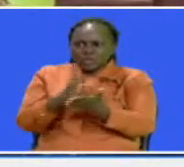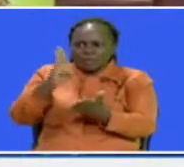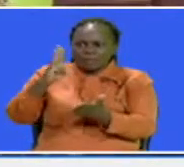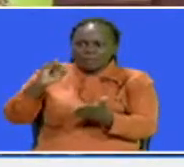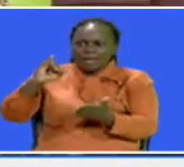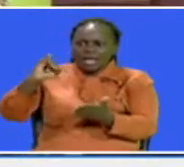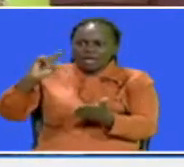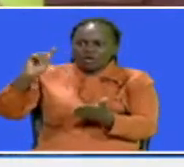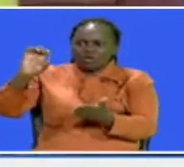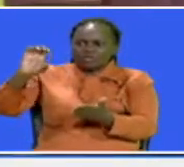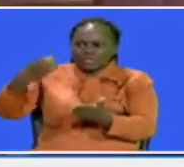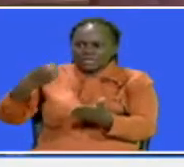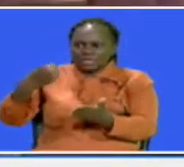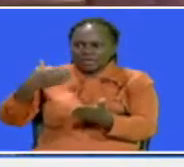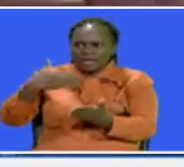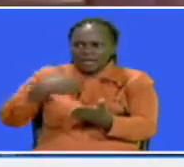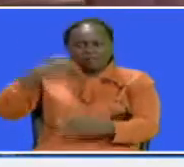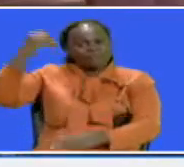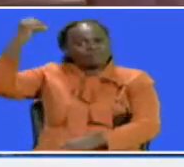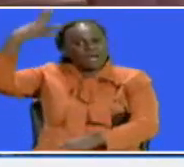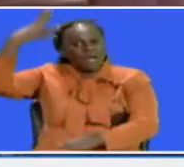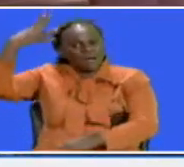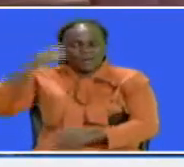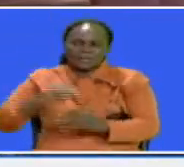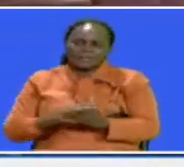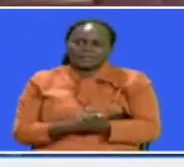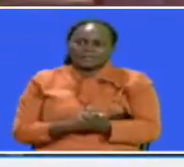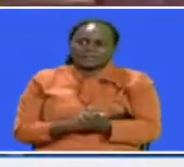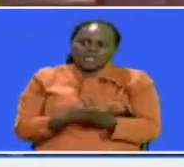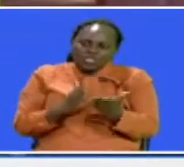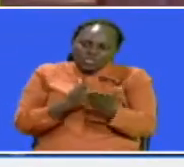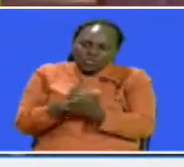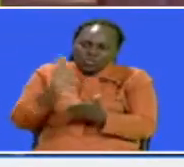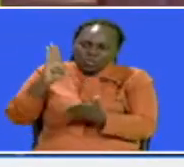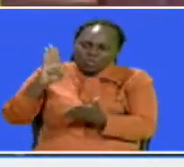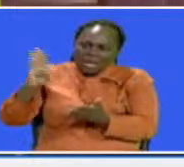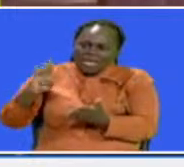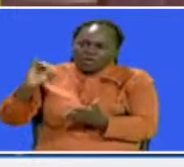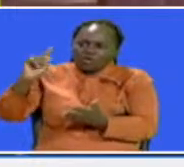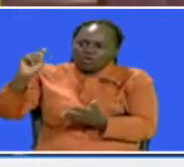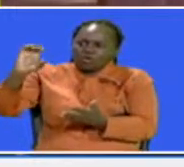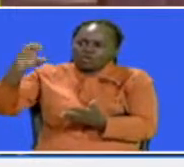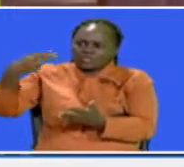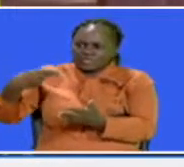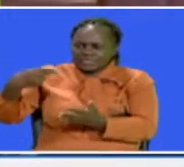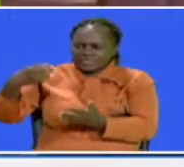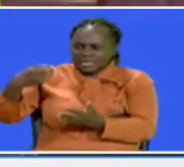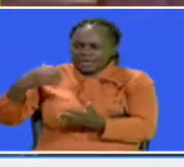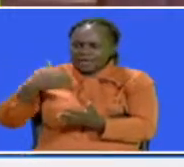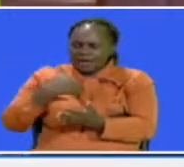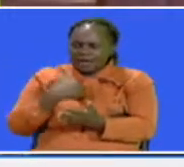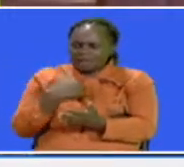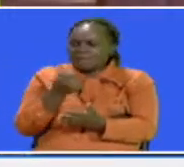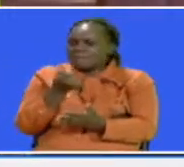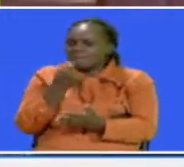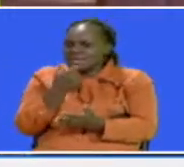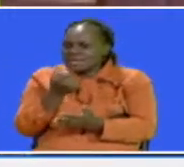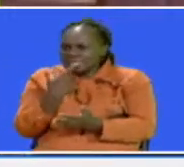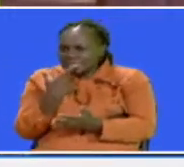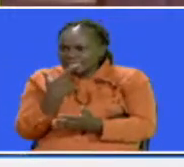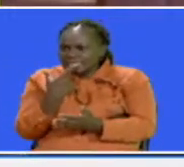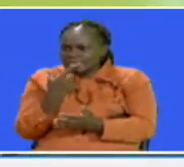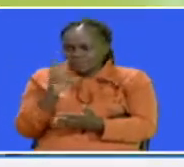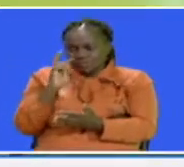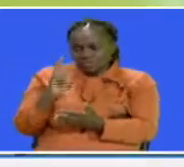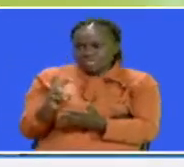biotechnology that we have even the light we are seeing. It is through biotechnology that we have the medicine, this current